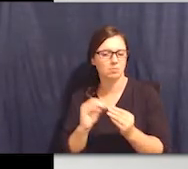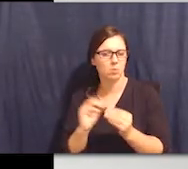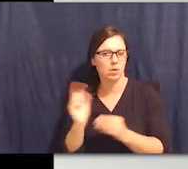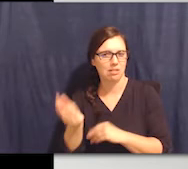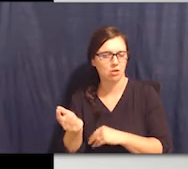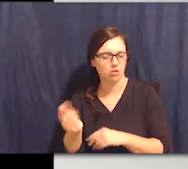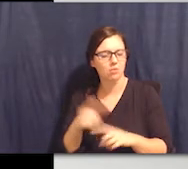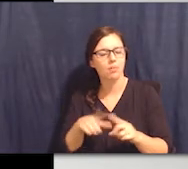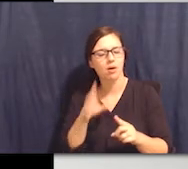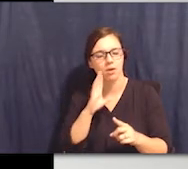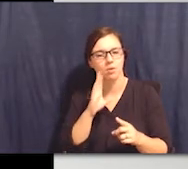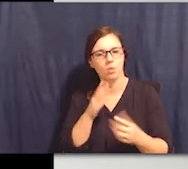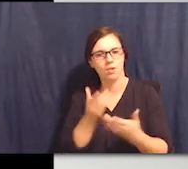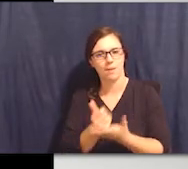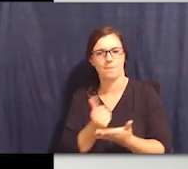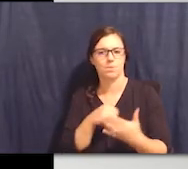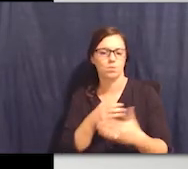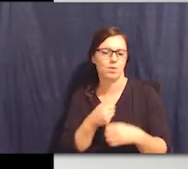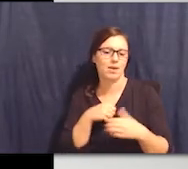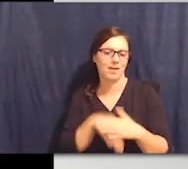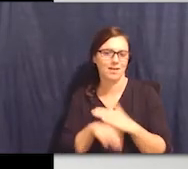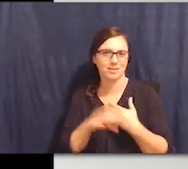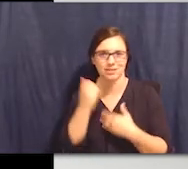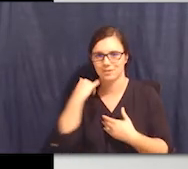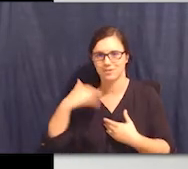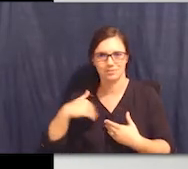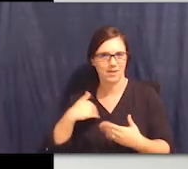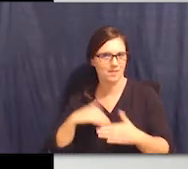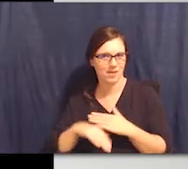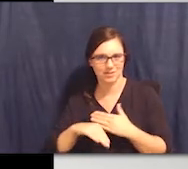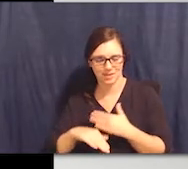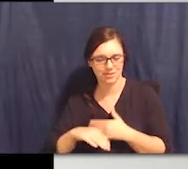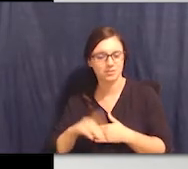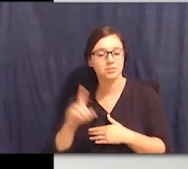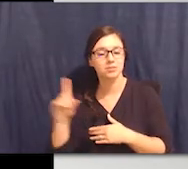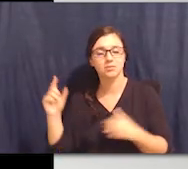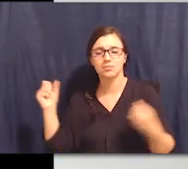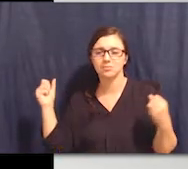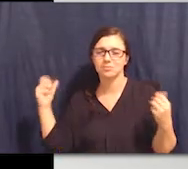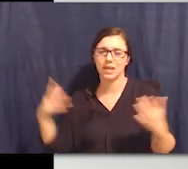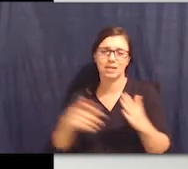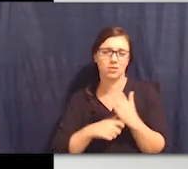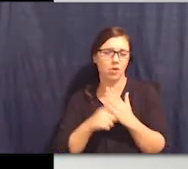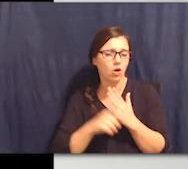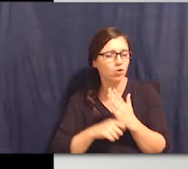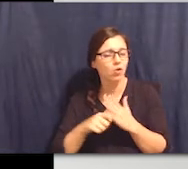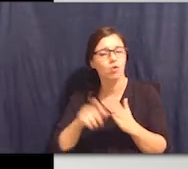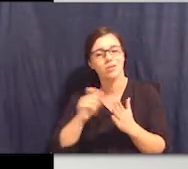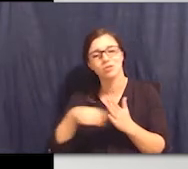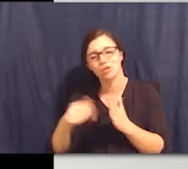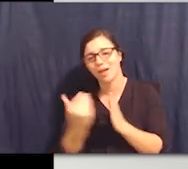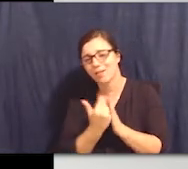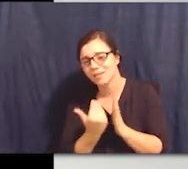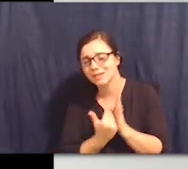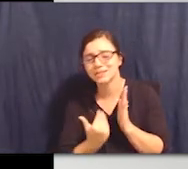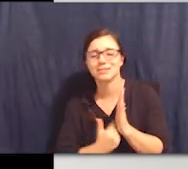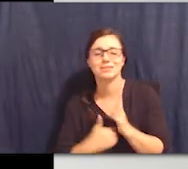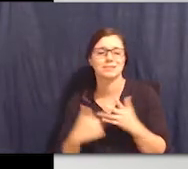but that'll help you get access if you don't already have access to this. And there are so many articles, checklists,